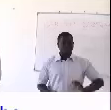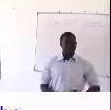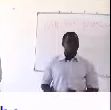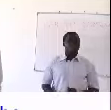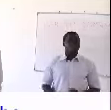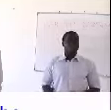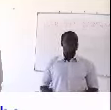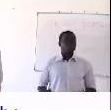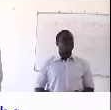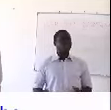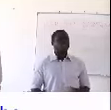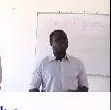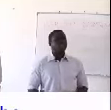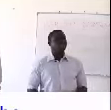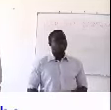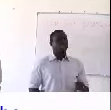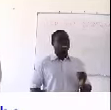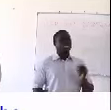and the last brain,